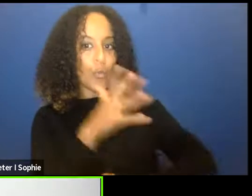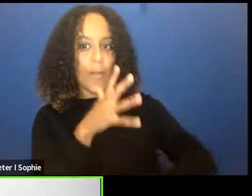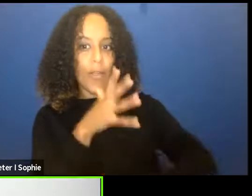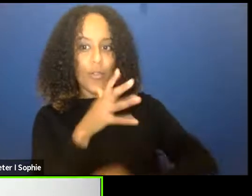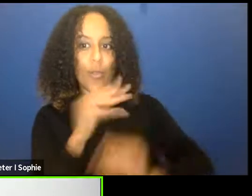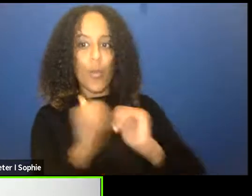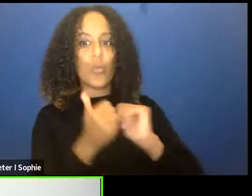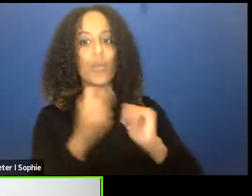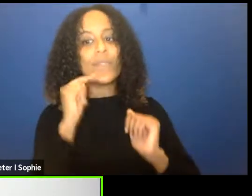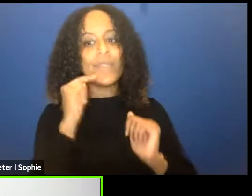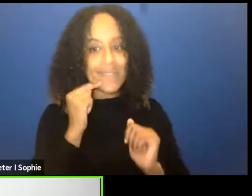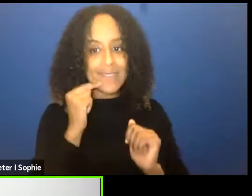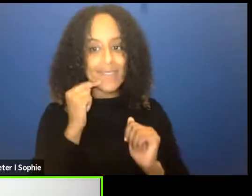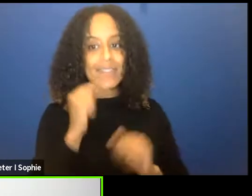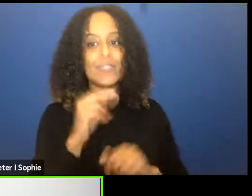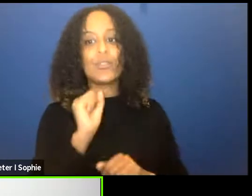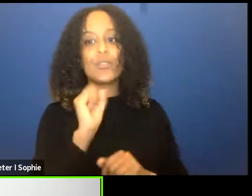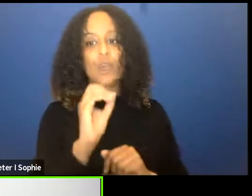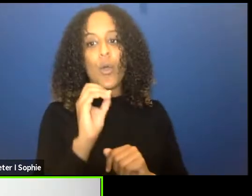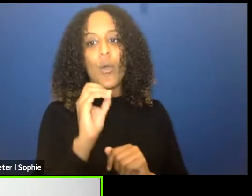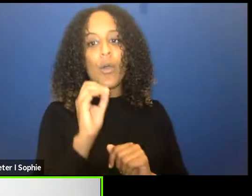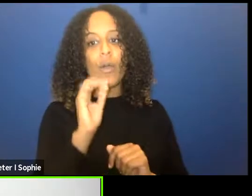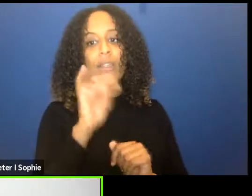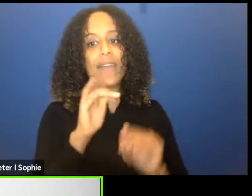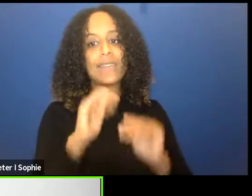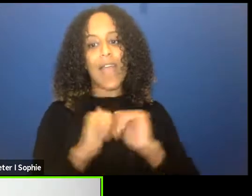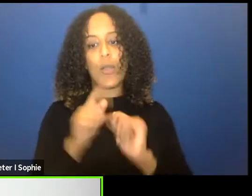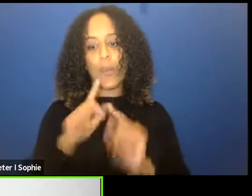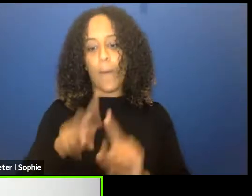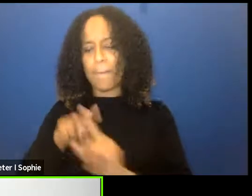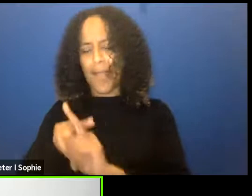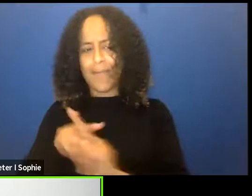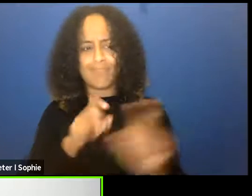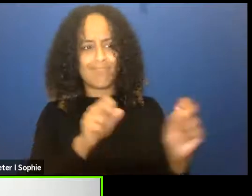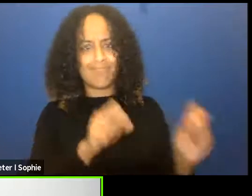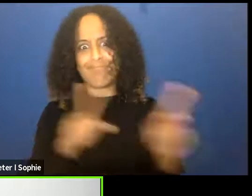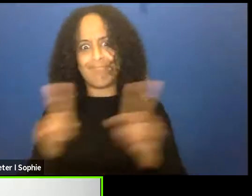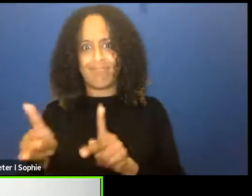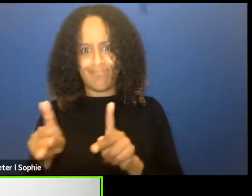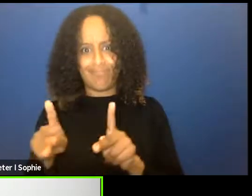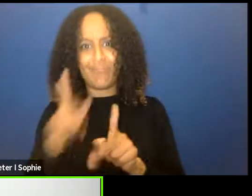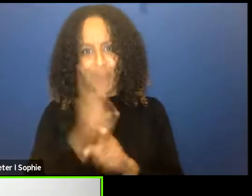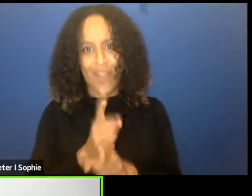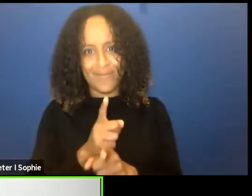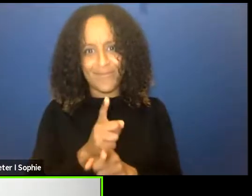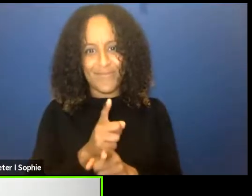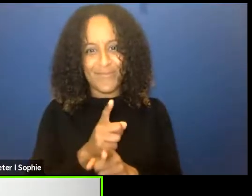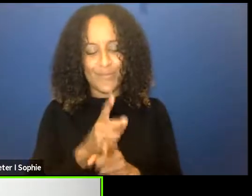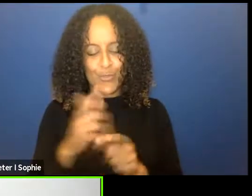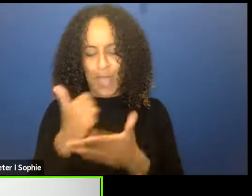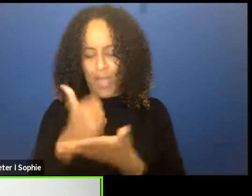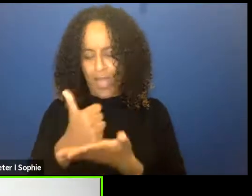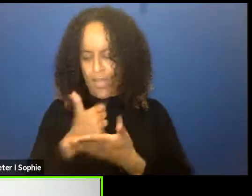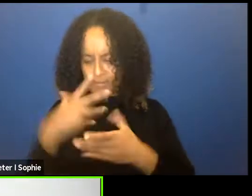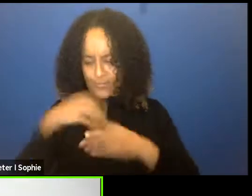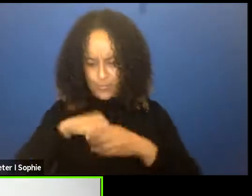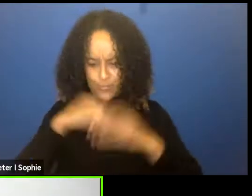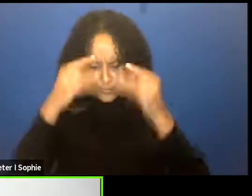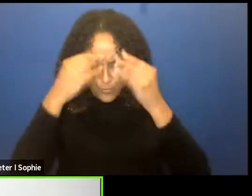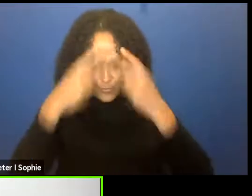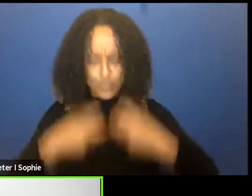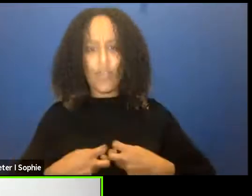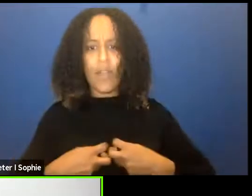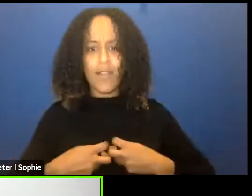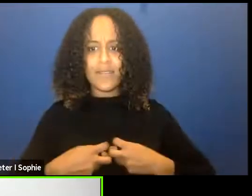your niece? Yeah, it's a way to kind of apply it to that person, internalize it a little bit more so they can